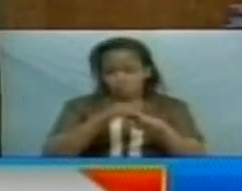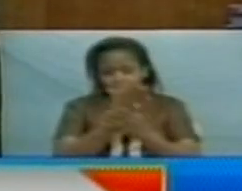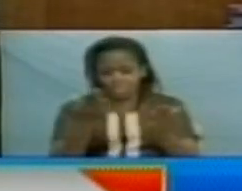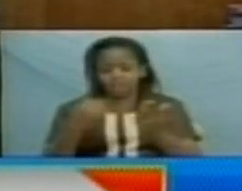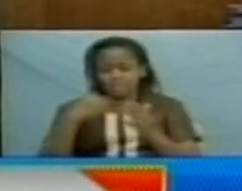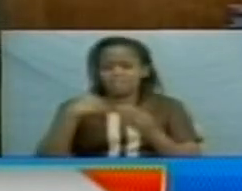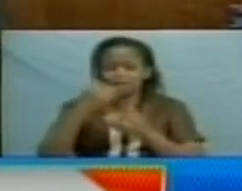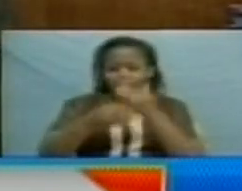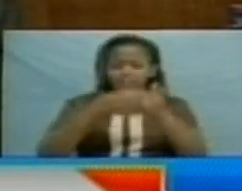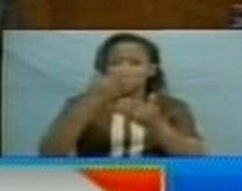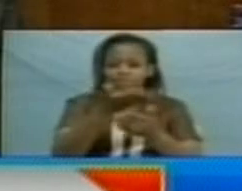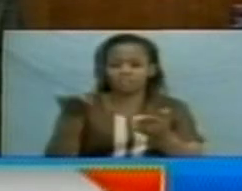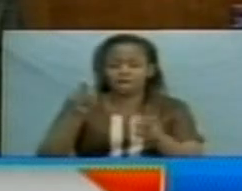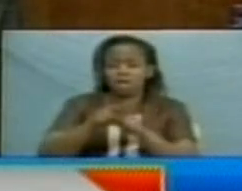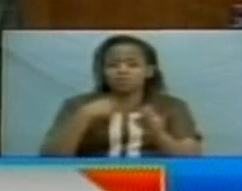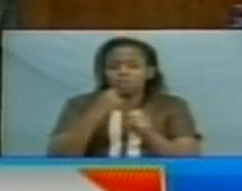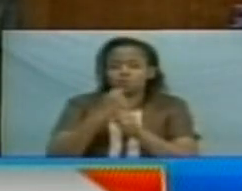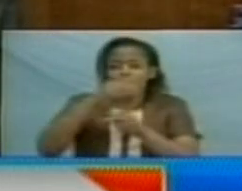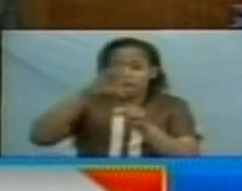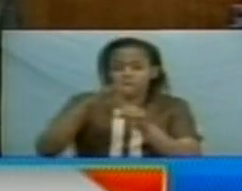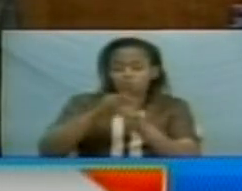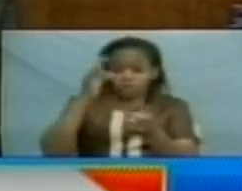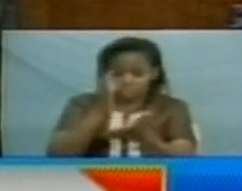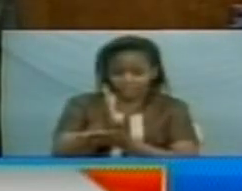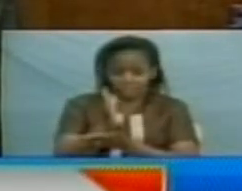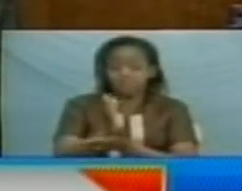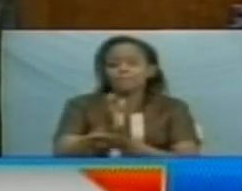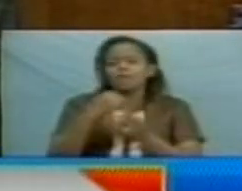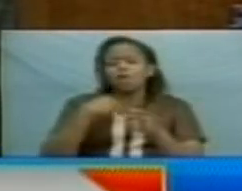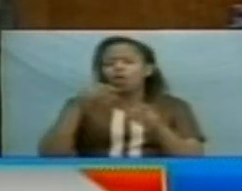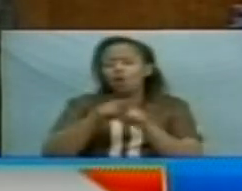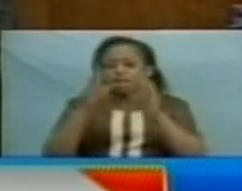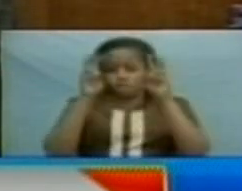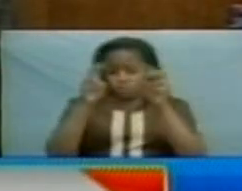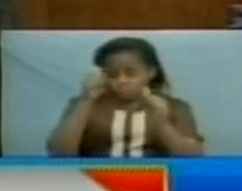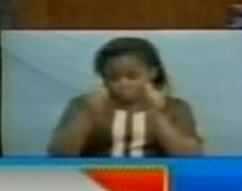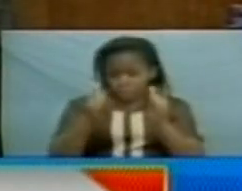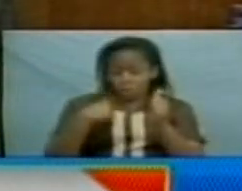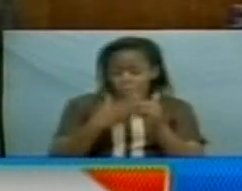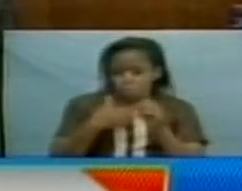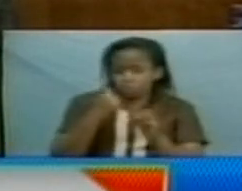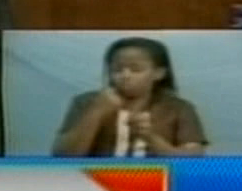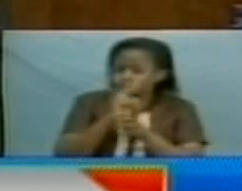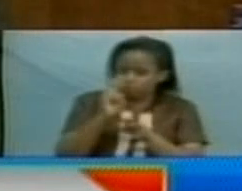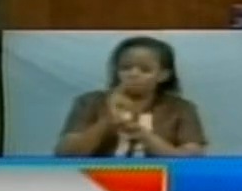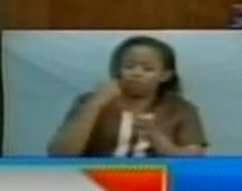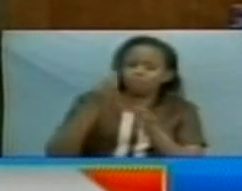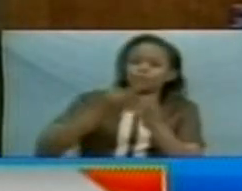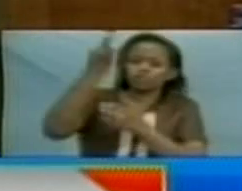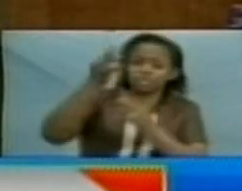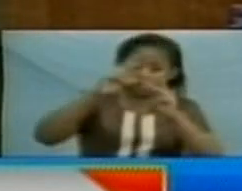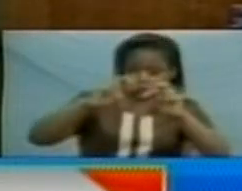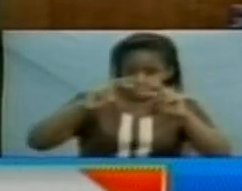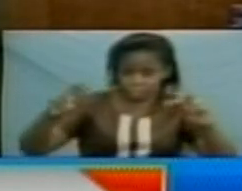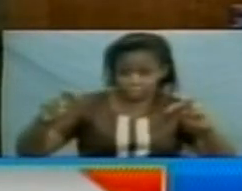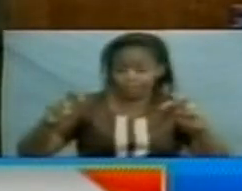on electoral justice, as well as raising jurisprudential issues for our own future scrutiny. With